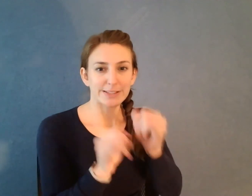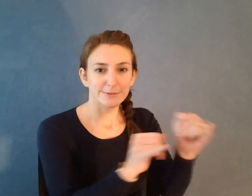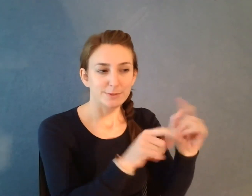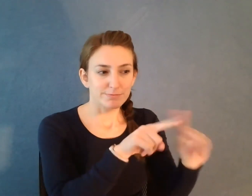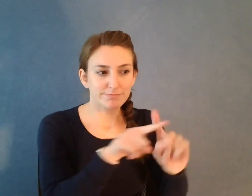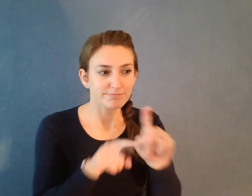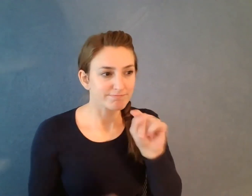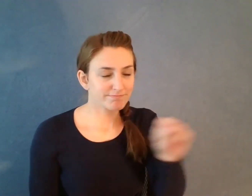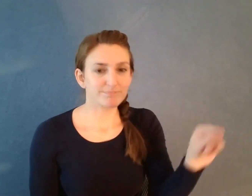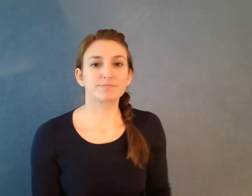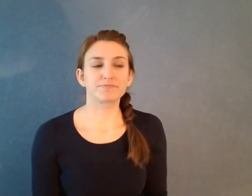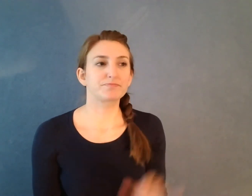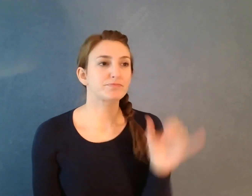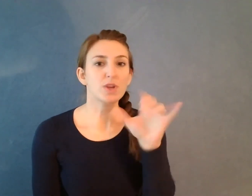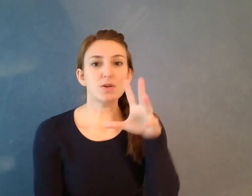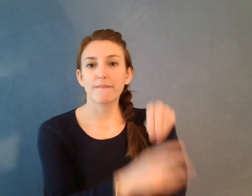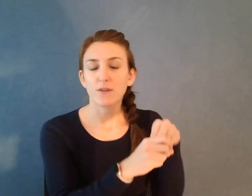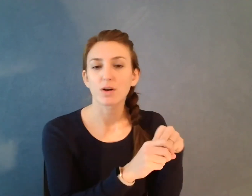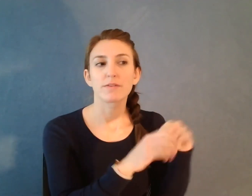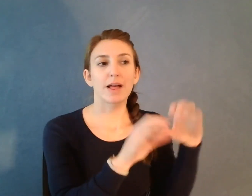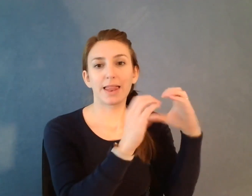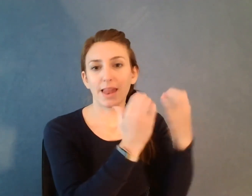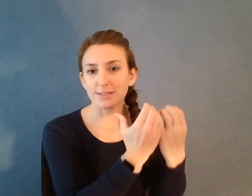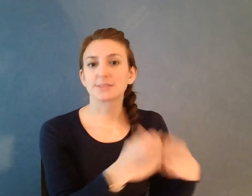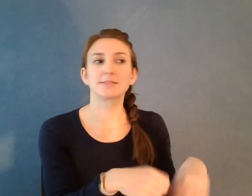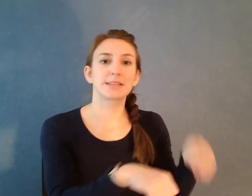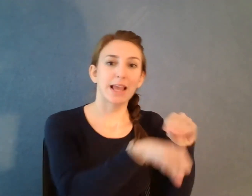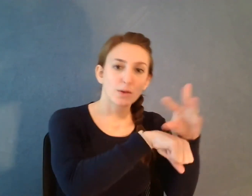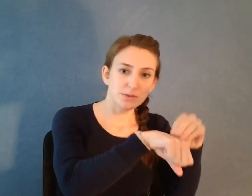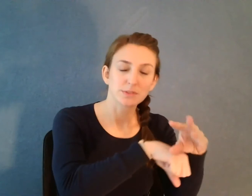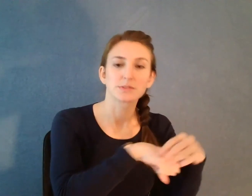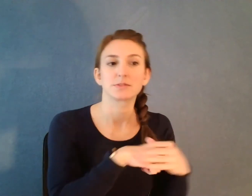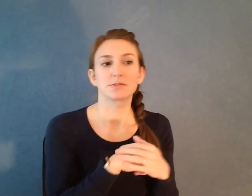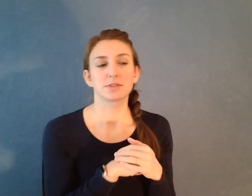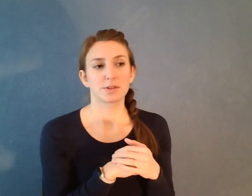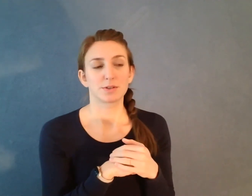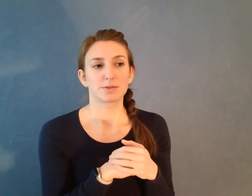kind of mesh in with